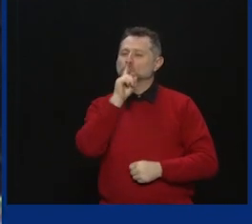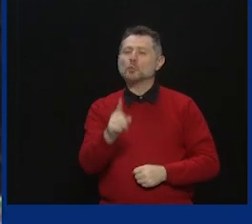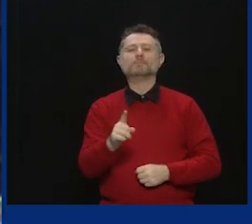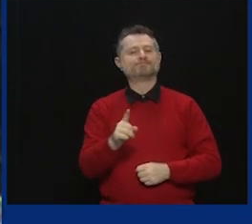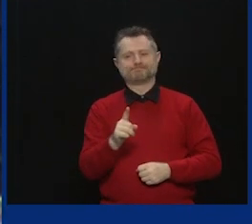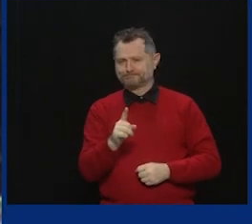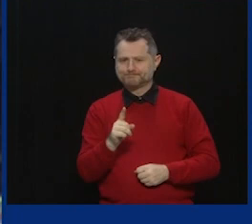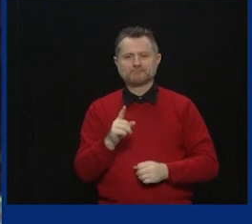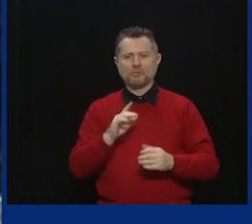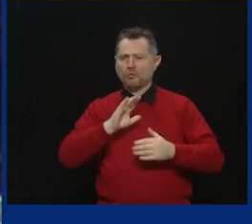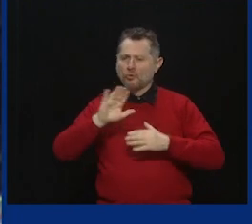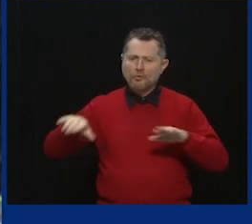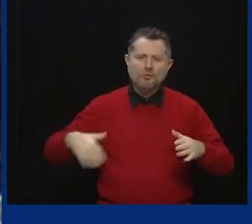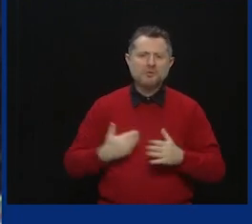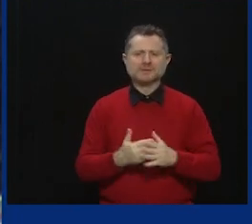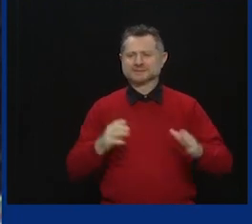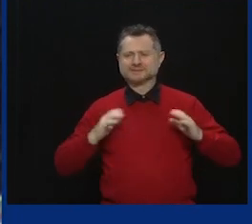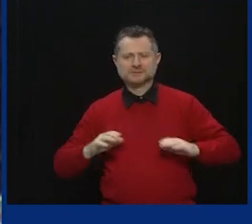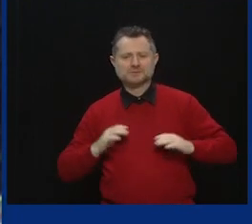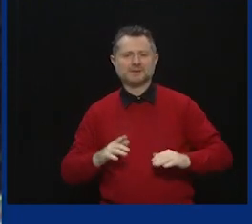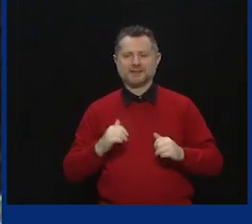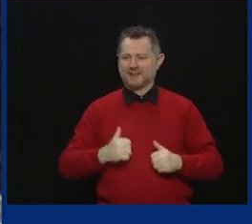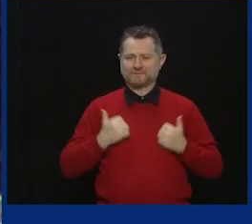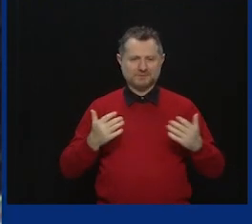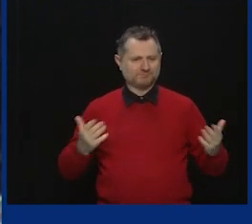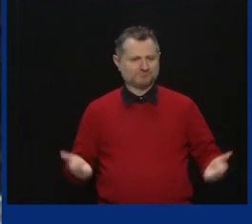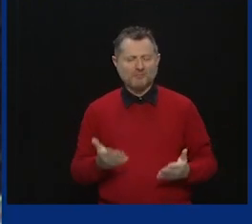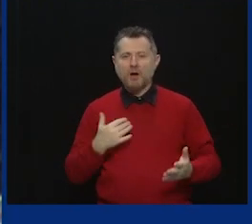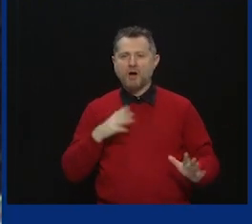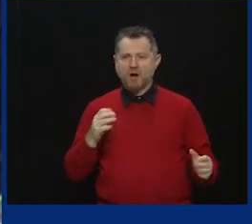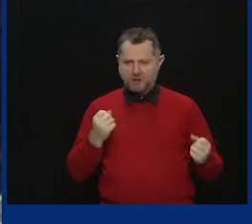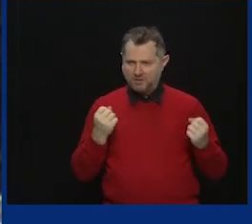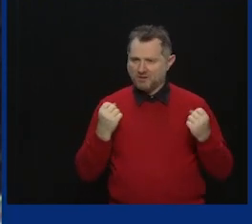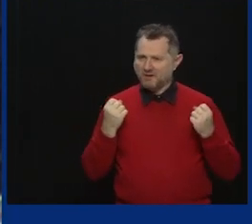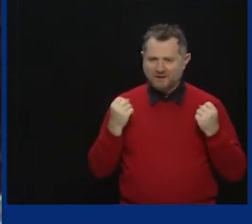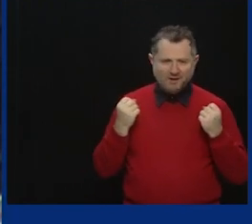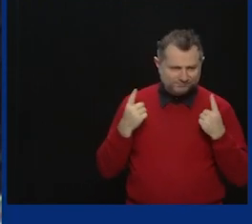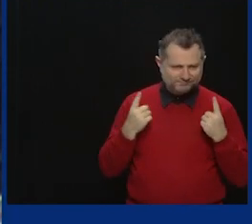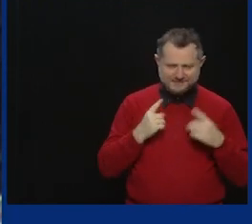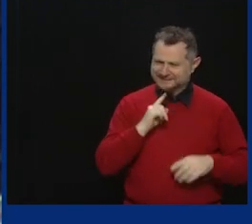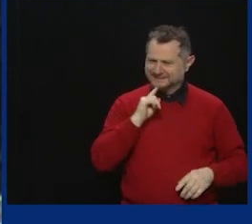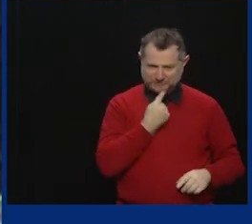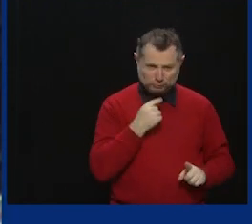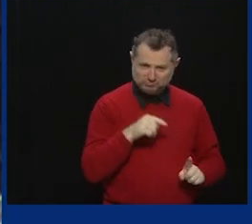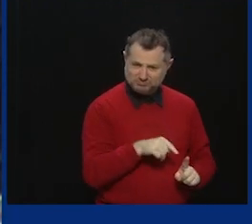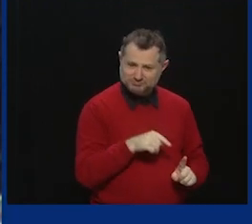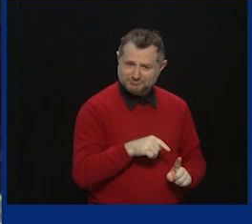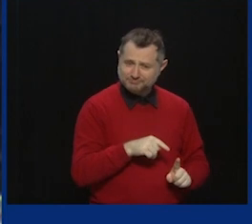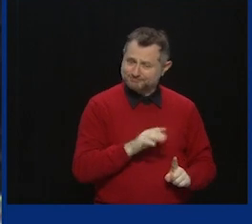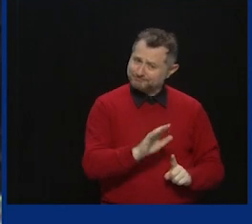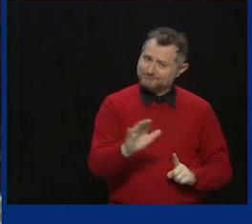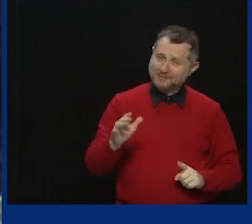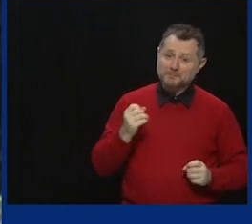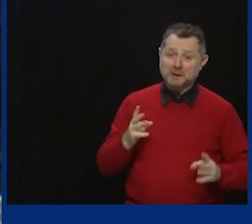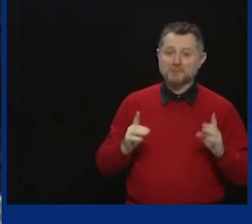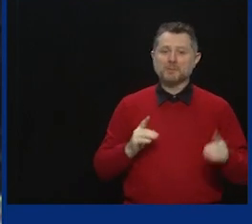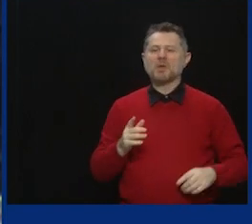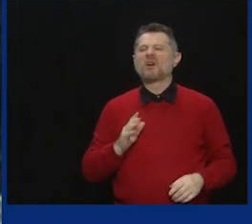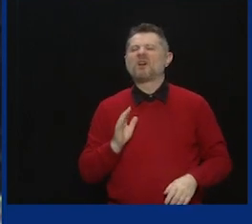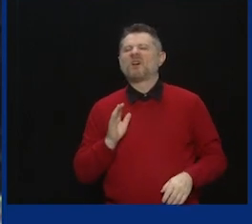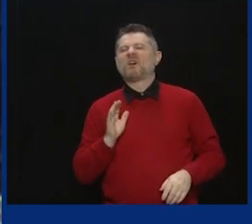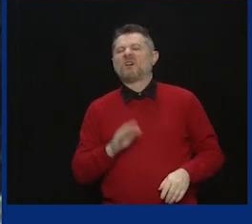of our citizens understand the seriousness that's involved. Many of us know people who don't want to get